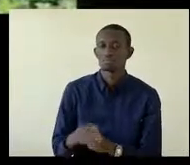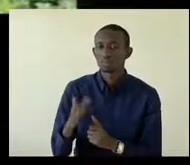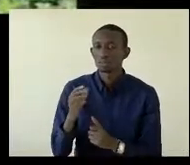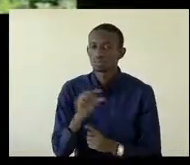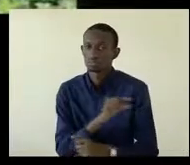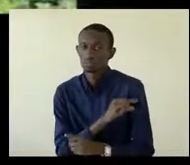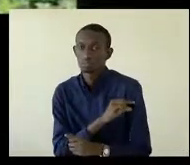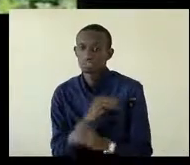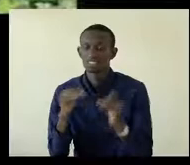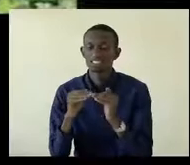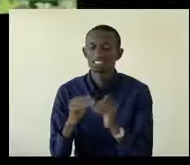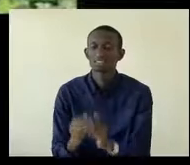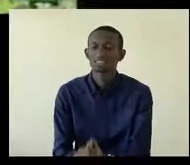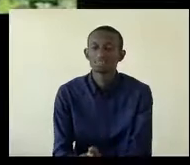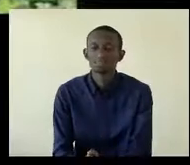sensitive.